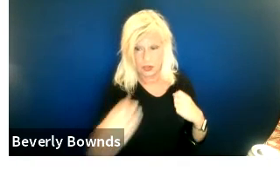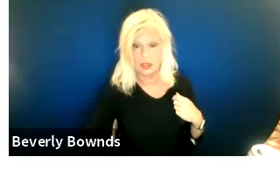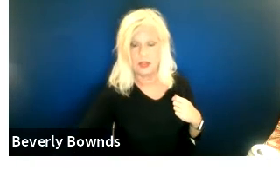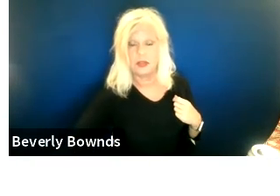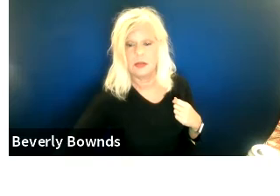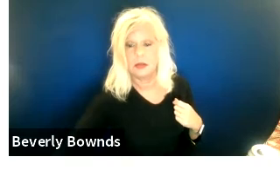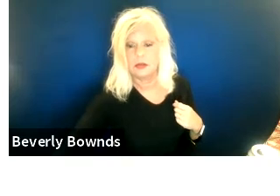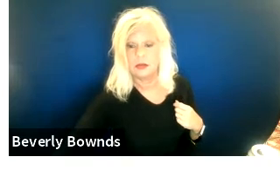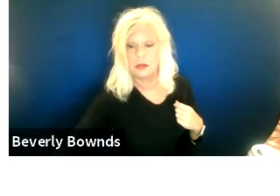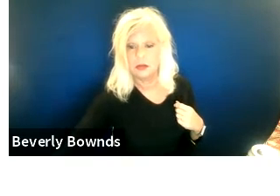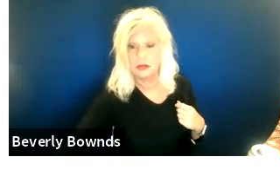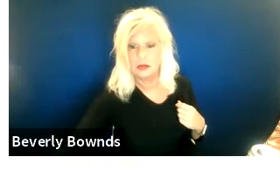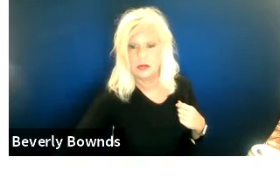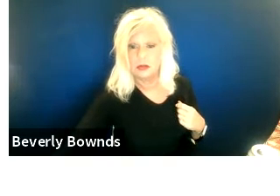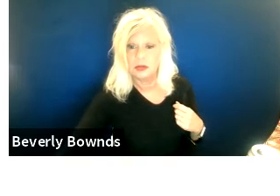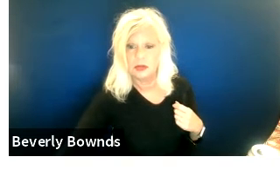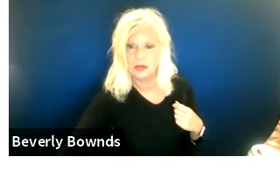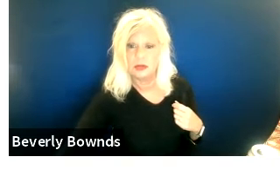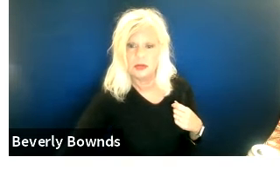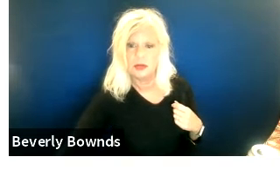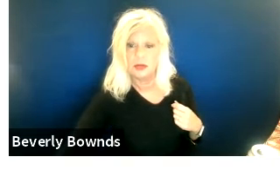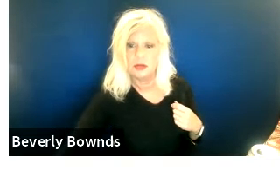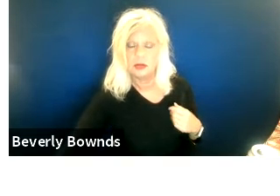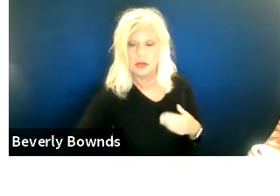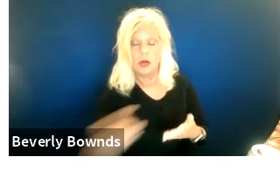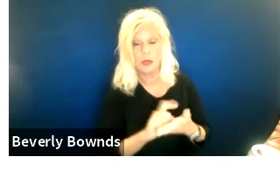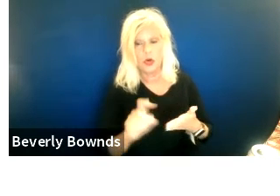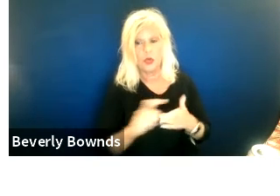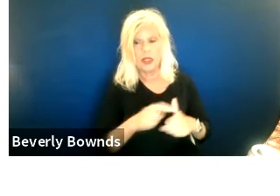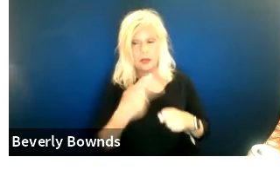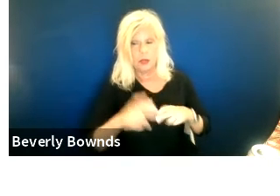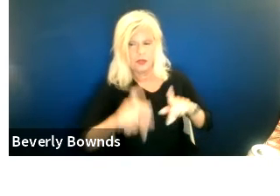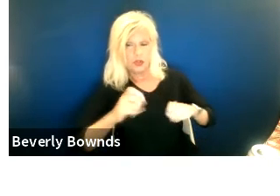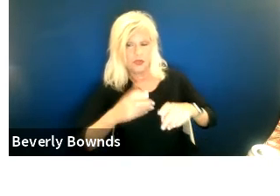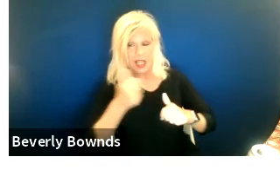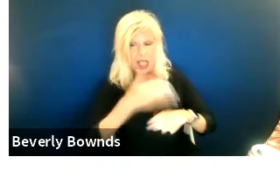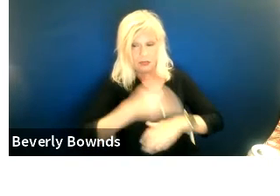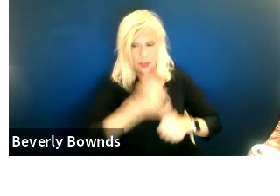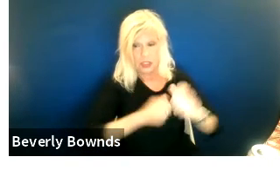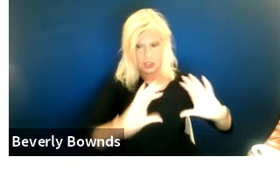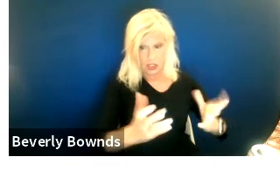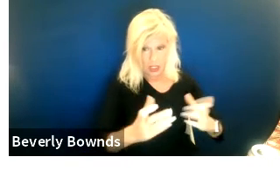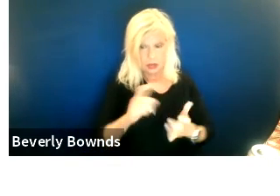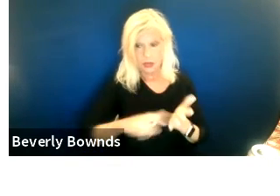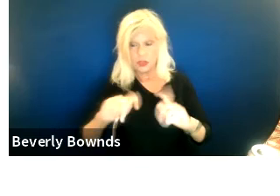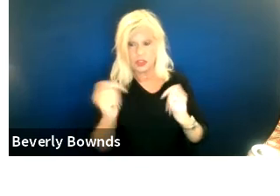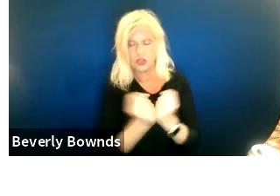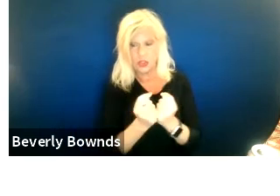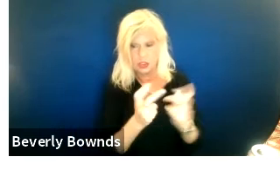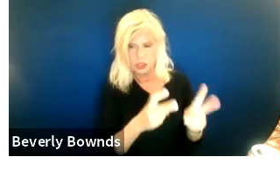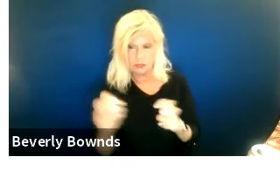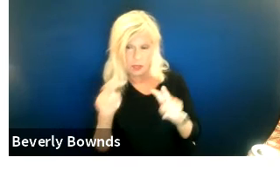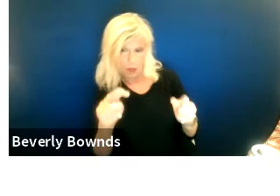week, followed by a brief survey every class. And then the research team will monitor